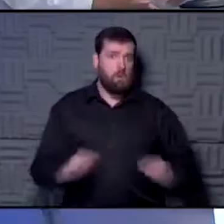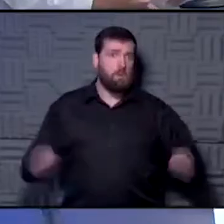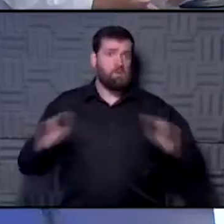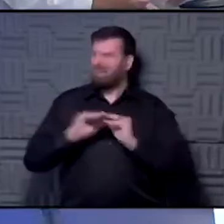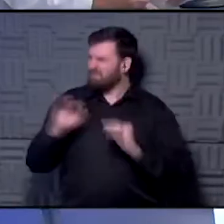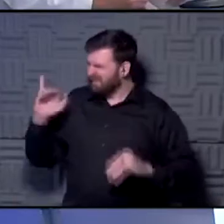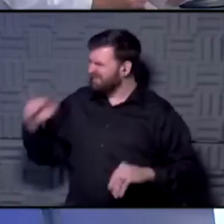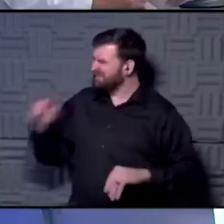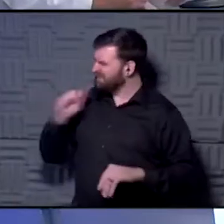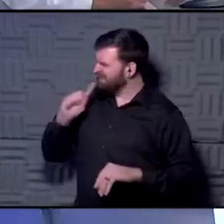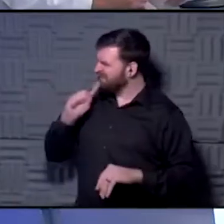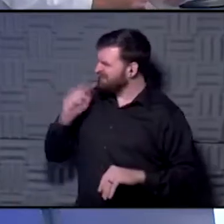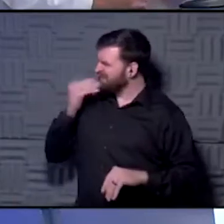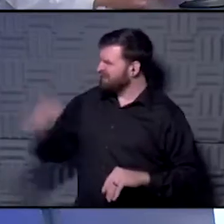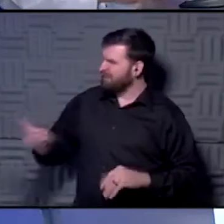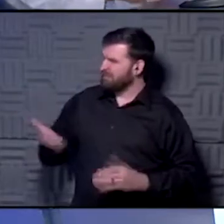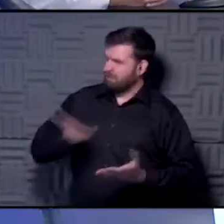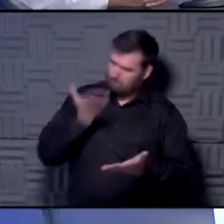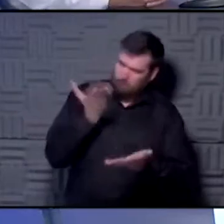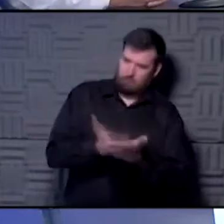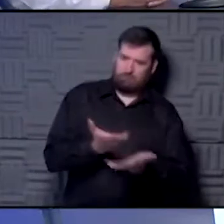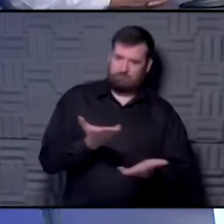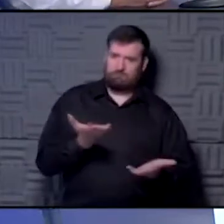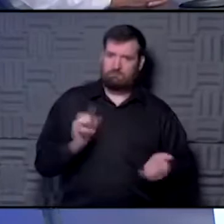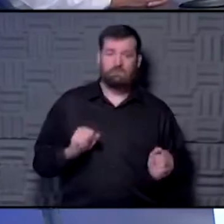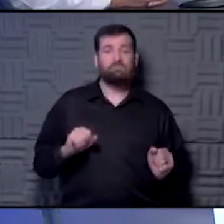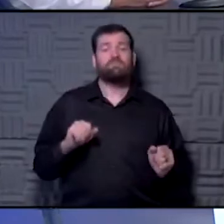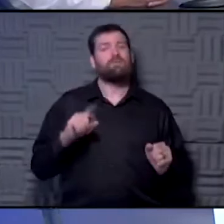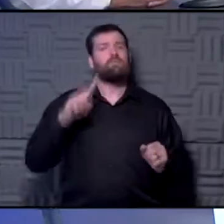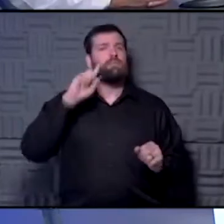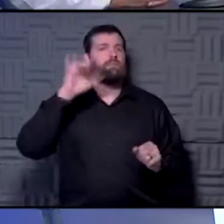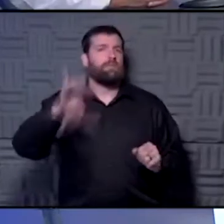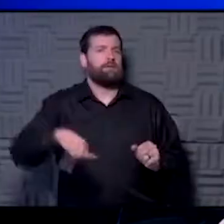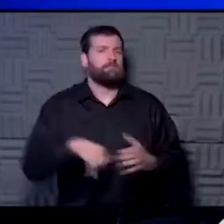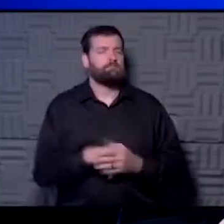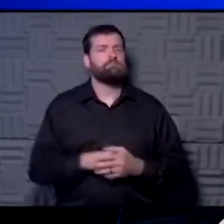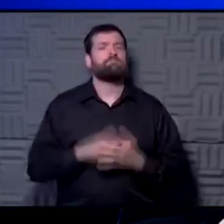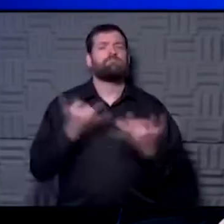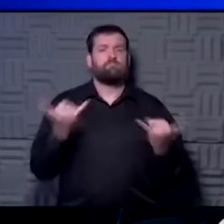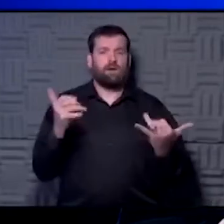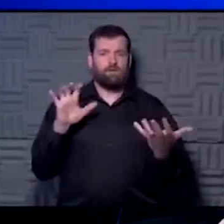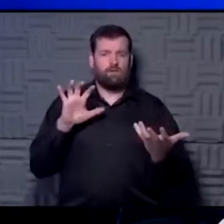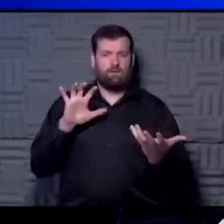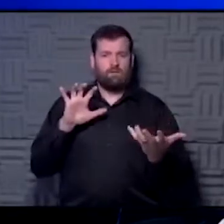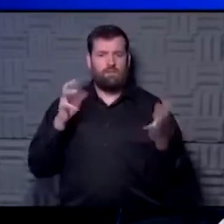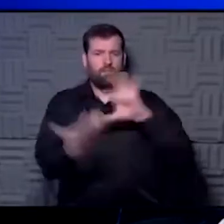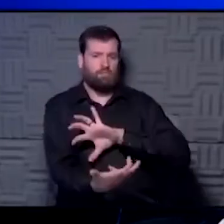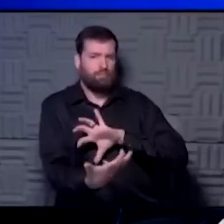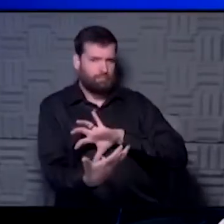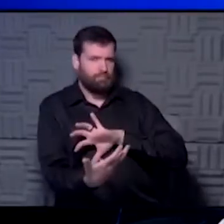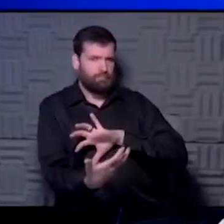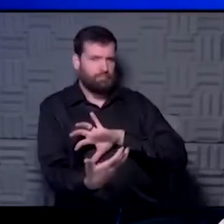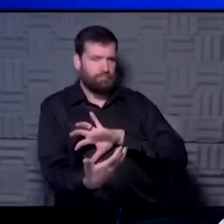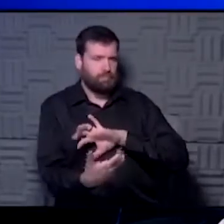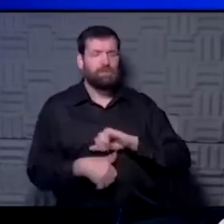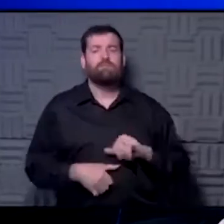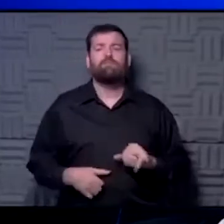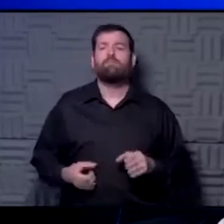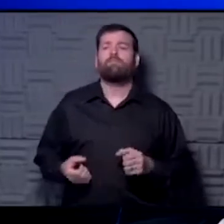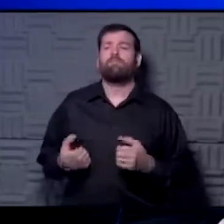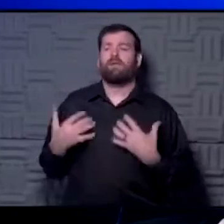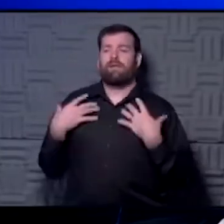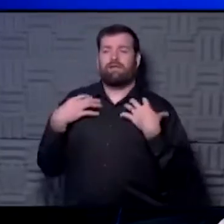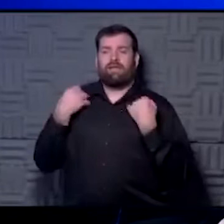really good. Yeah. Really good proof the healthcare Yeah. workers say. So think about that. So now let's turn this question on its head for just a minute. How many